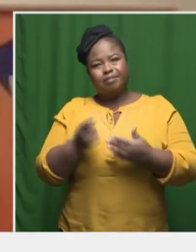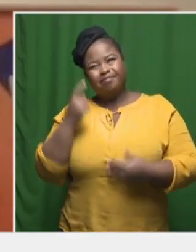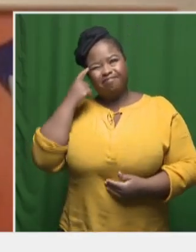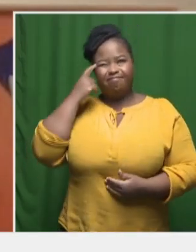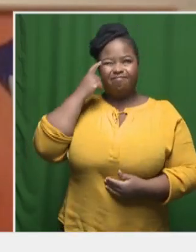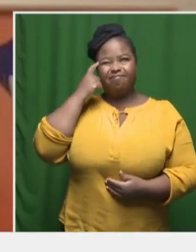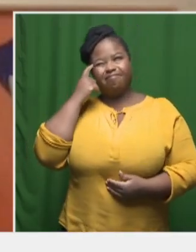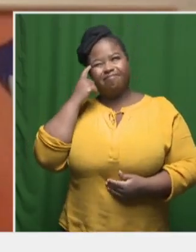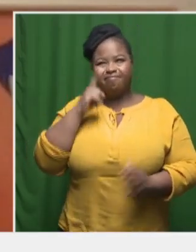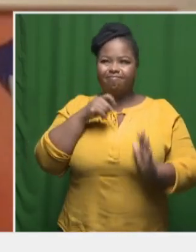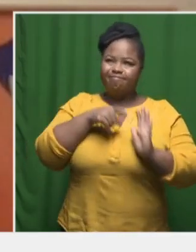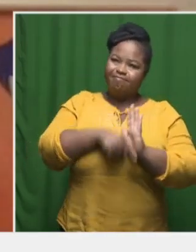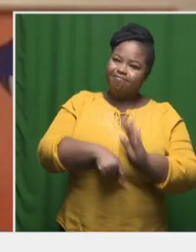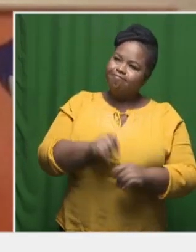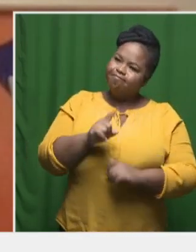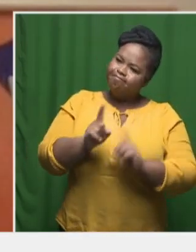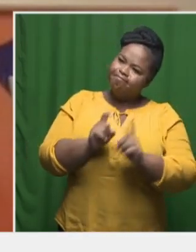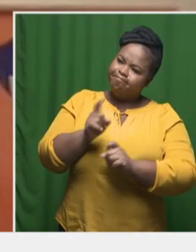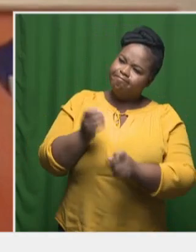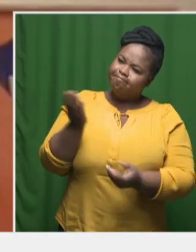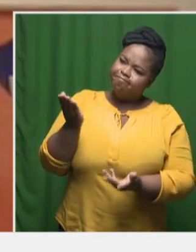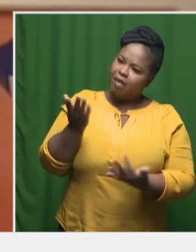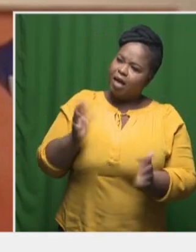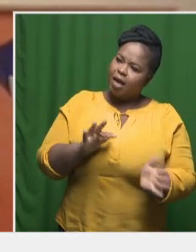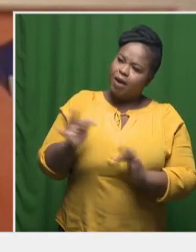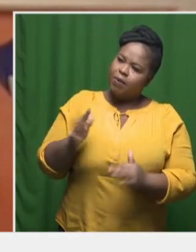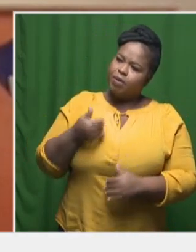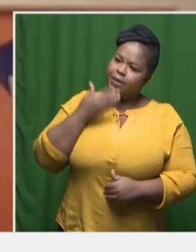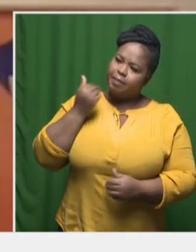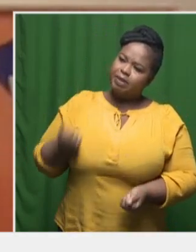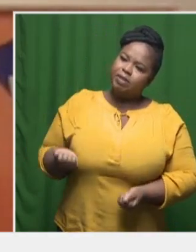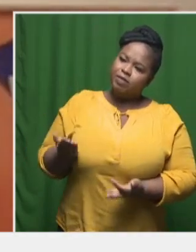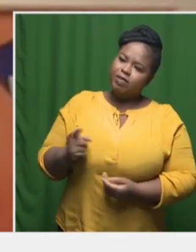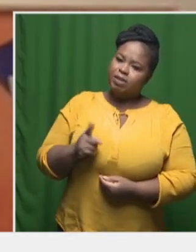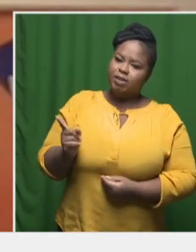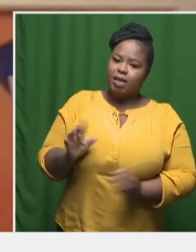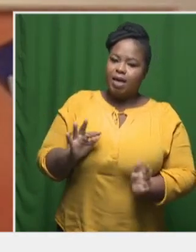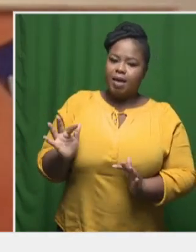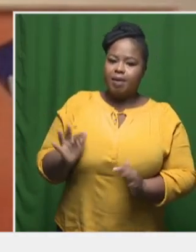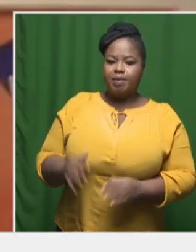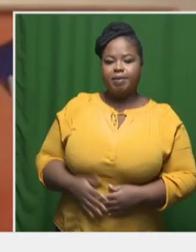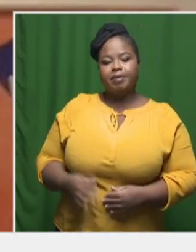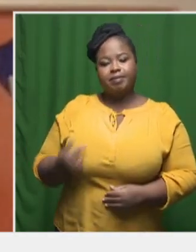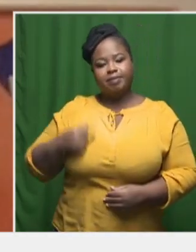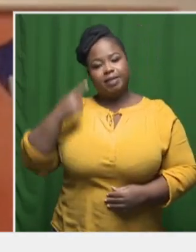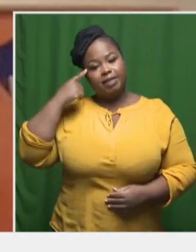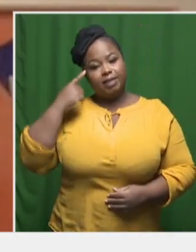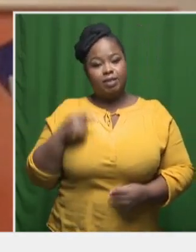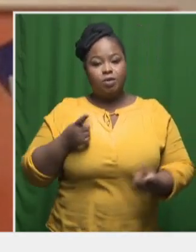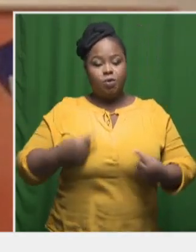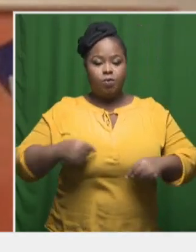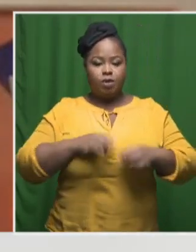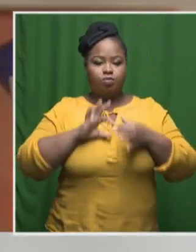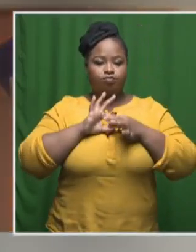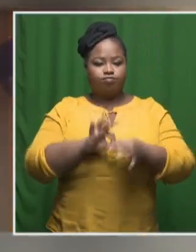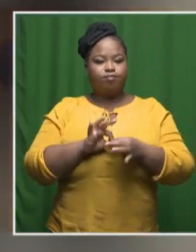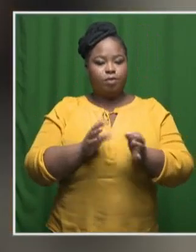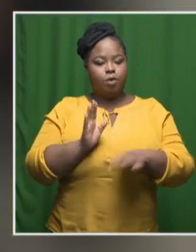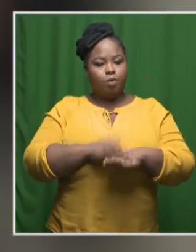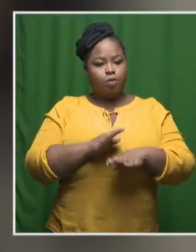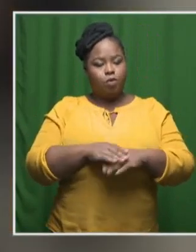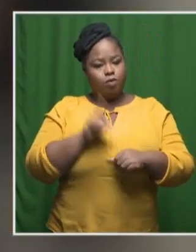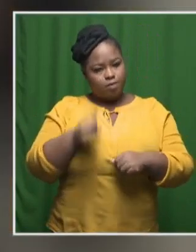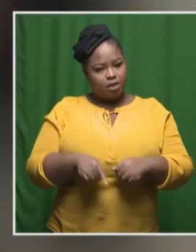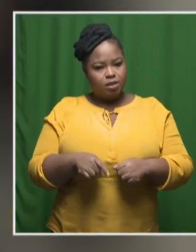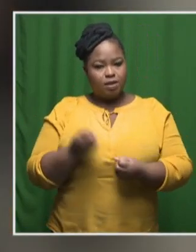We went into the industry and asked them how we need to best serve them. And I think in order to stay relevant, you have to have that